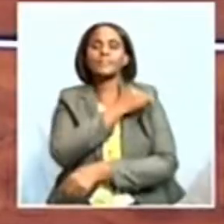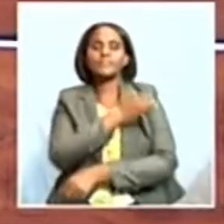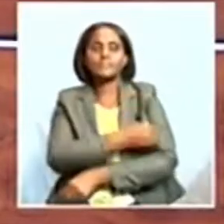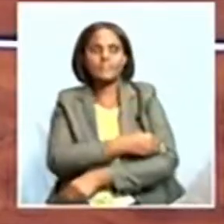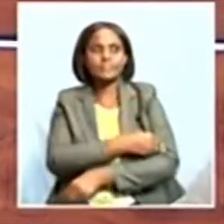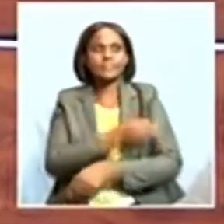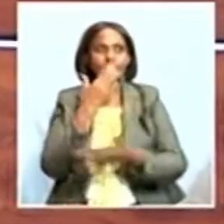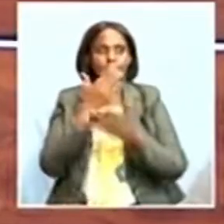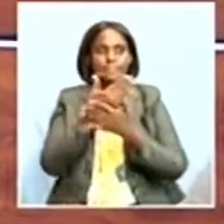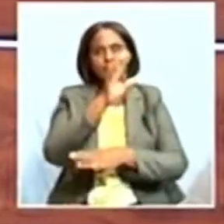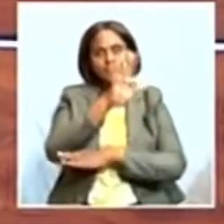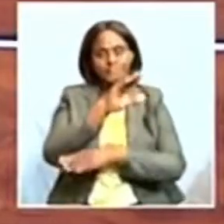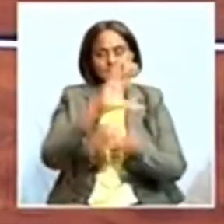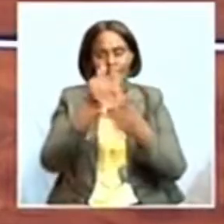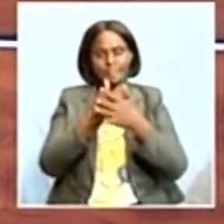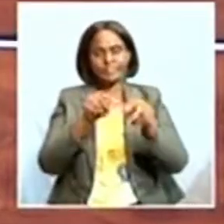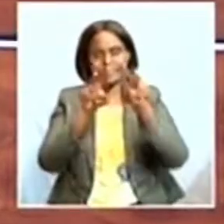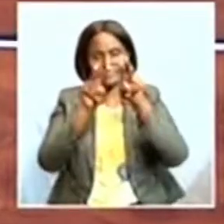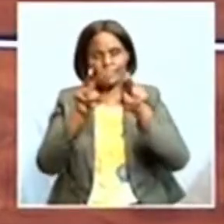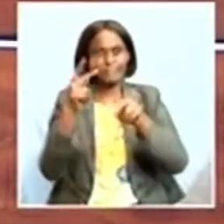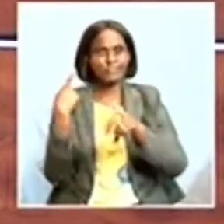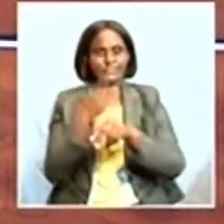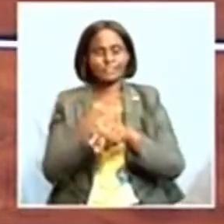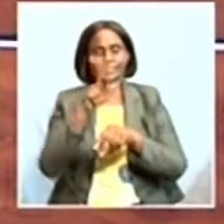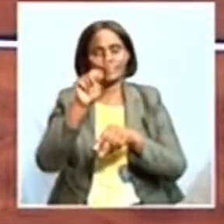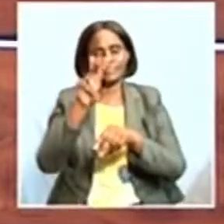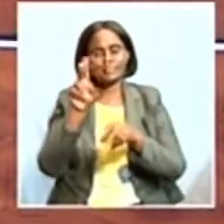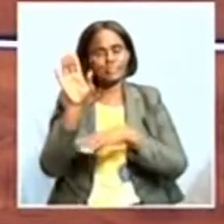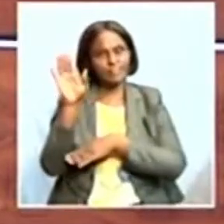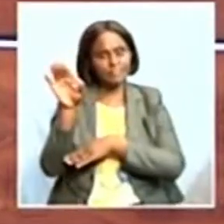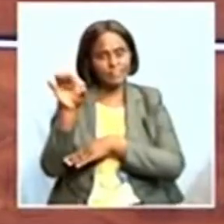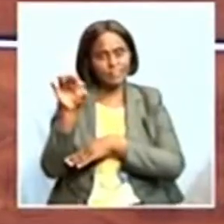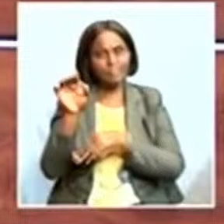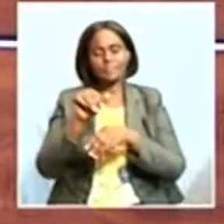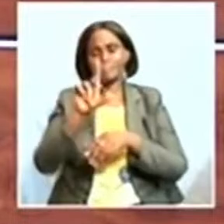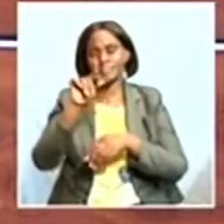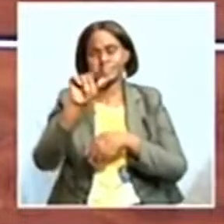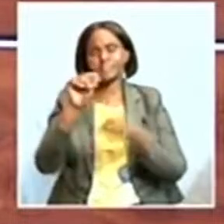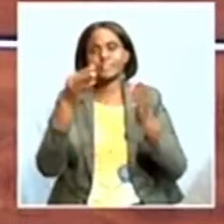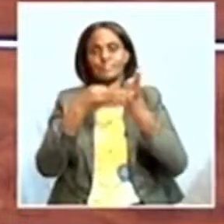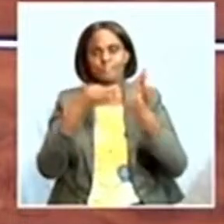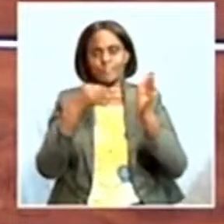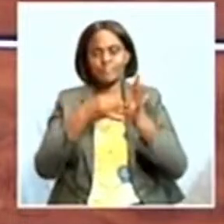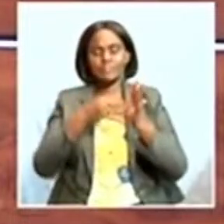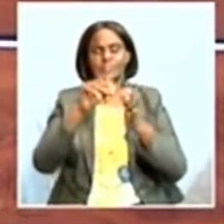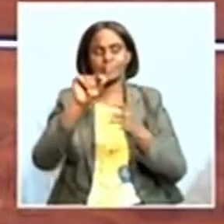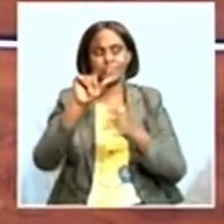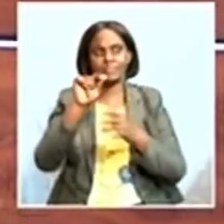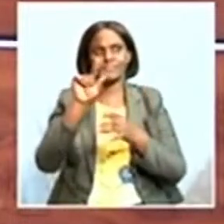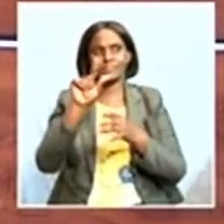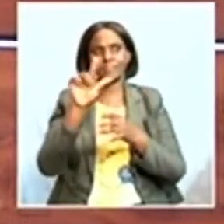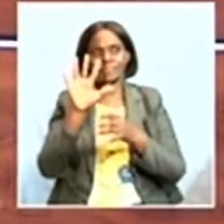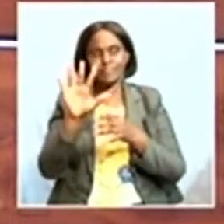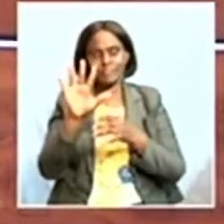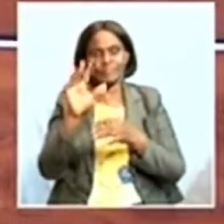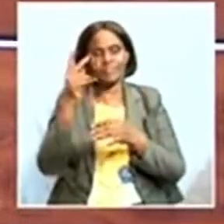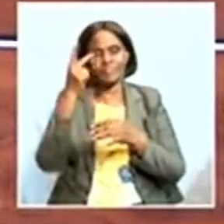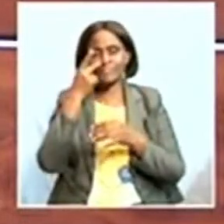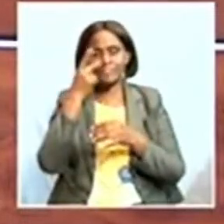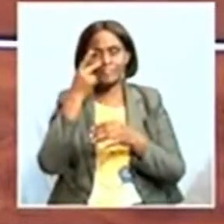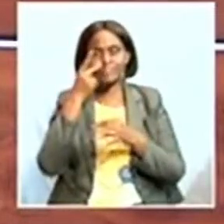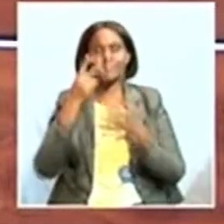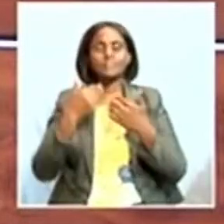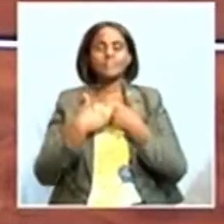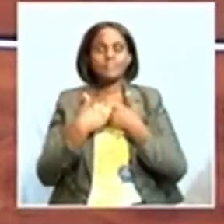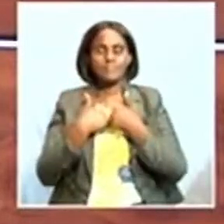lovely afternoon to everyone tuned into Parliament TV this afternoon, 20th February 2025. Pauline, we